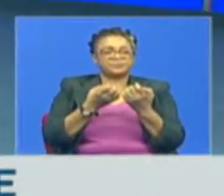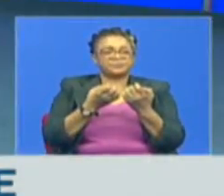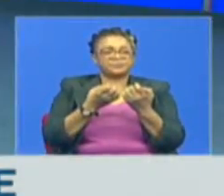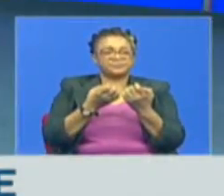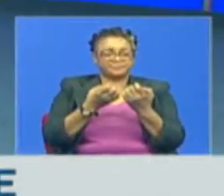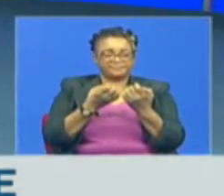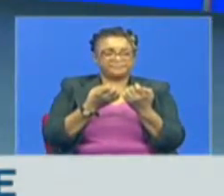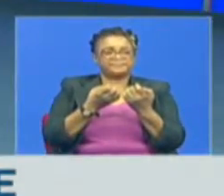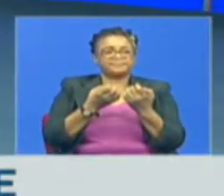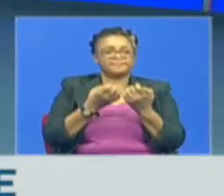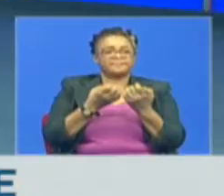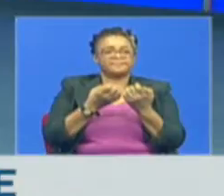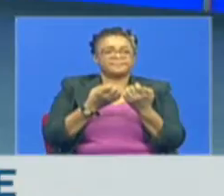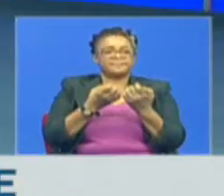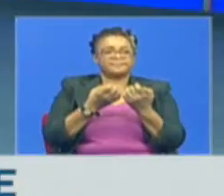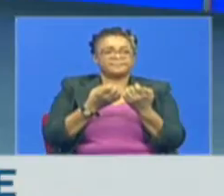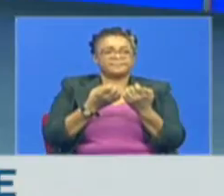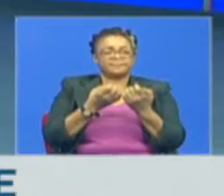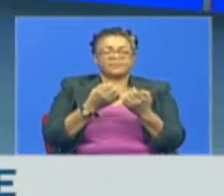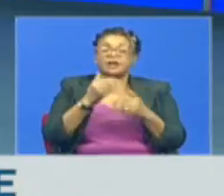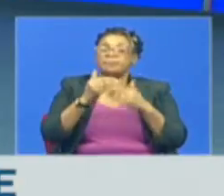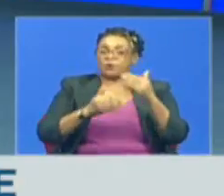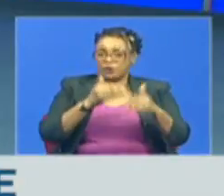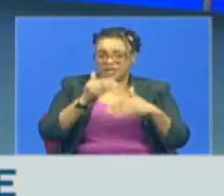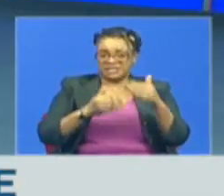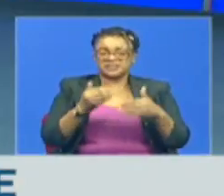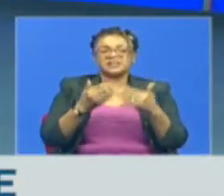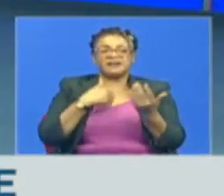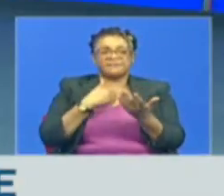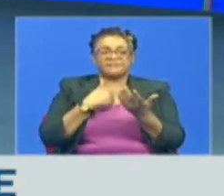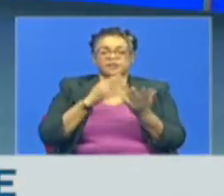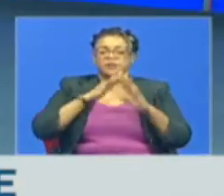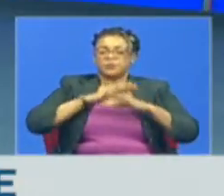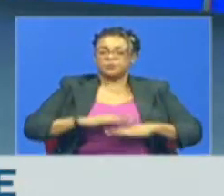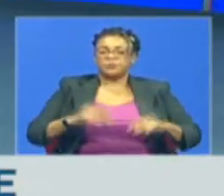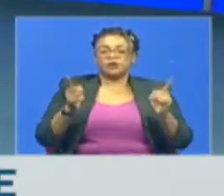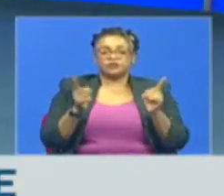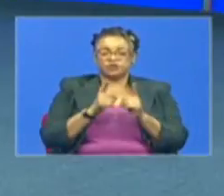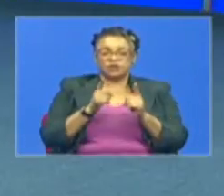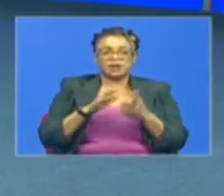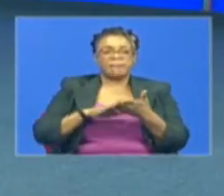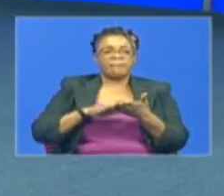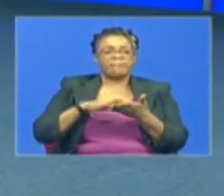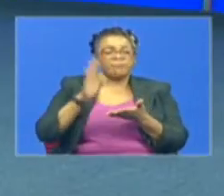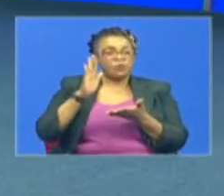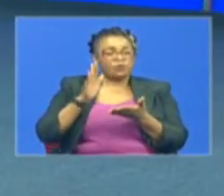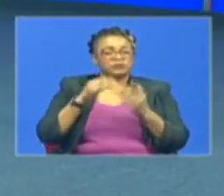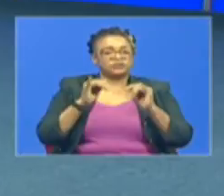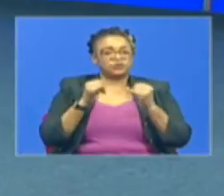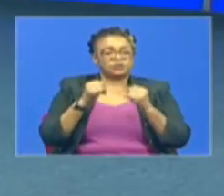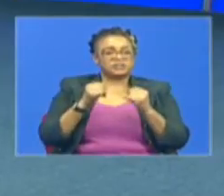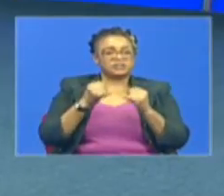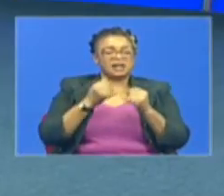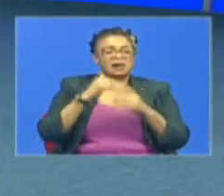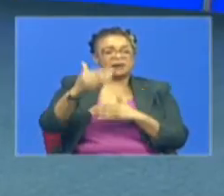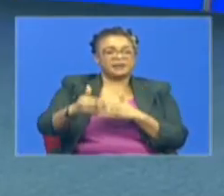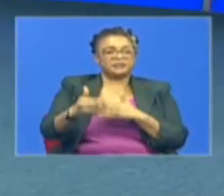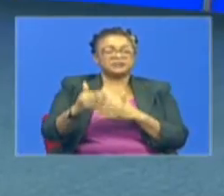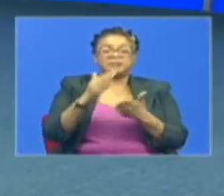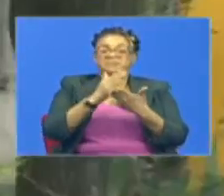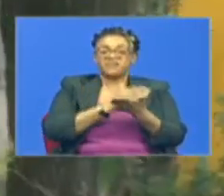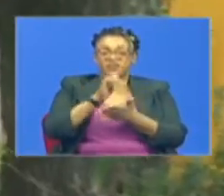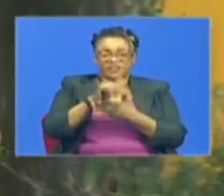Right, some form of progress. At this point, we take another breather and I'll be back in a moment with the sports news. But before that,